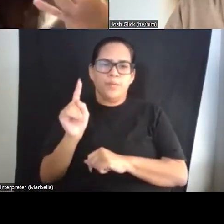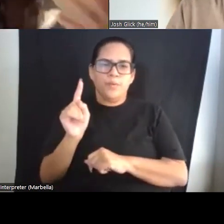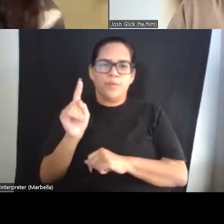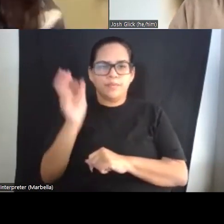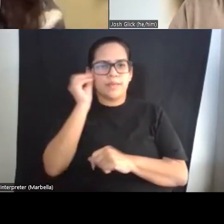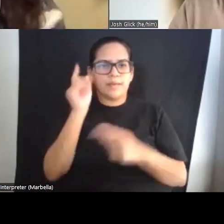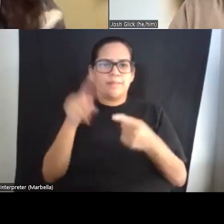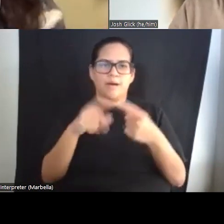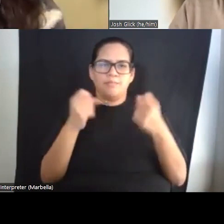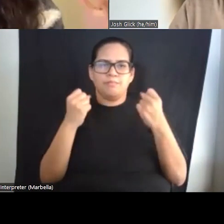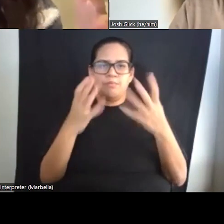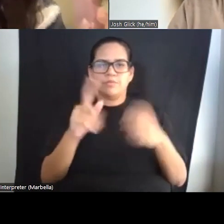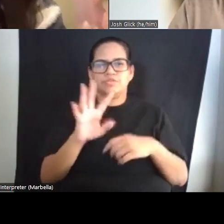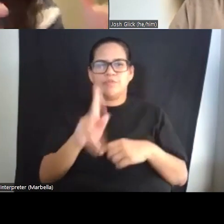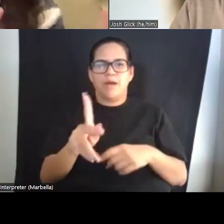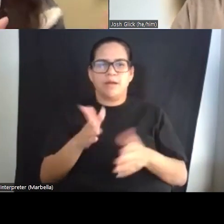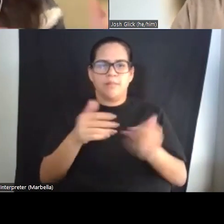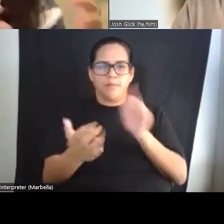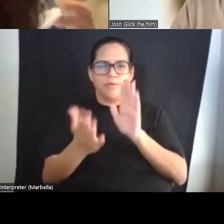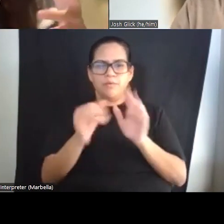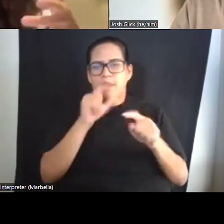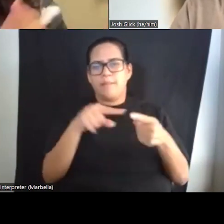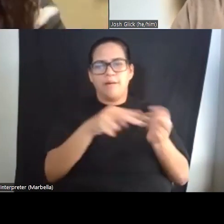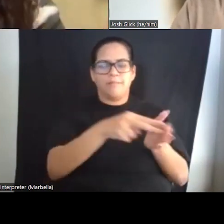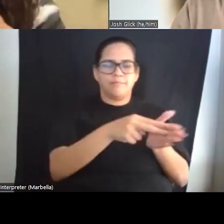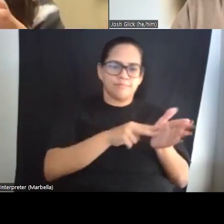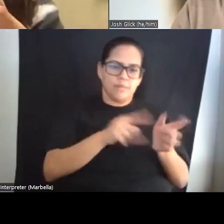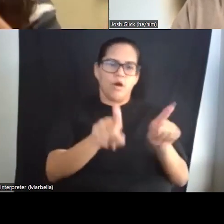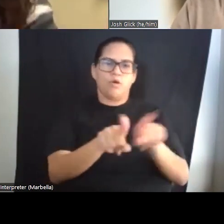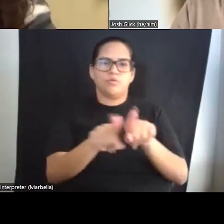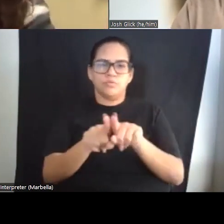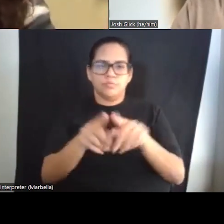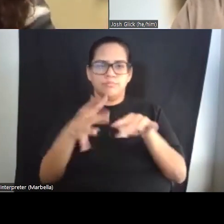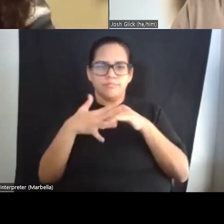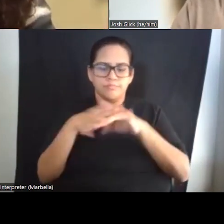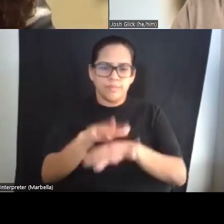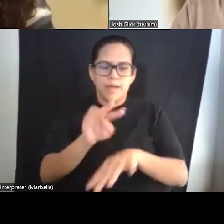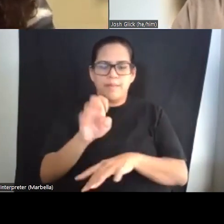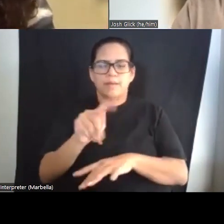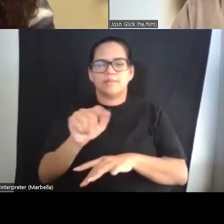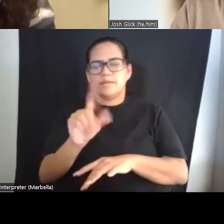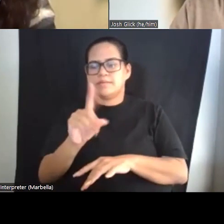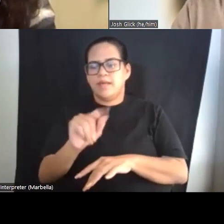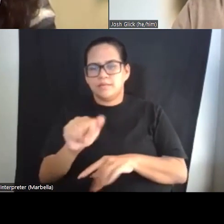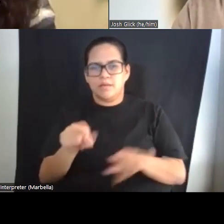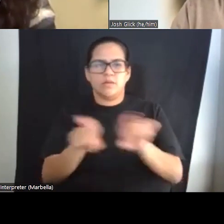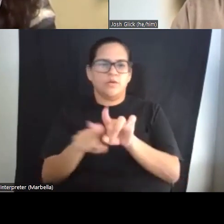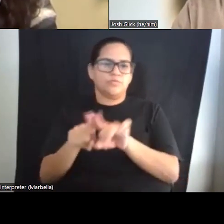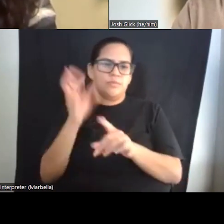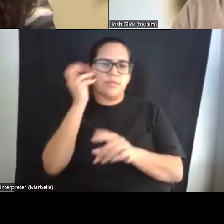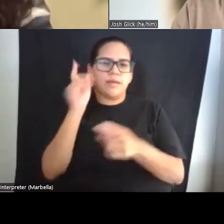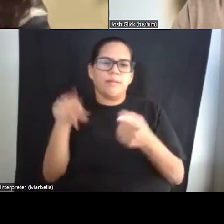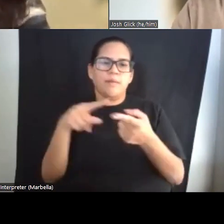thinking about a multi-track approach, right? It's not only about labeling, it's also about embedding metadata. It's also perhaps thinking